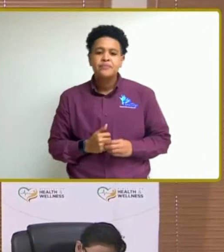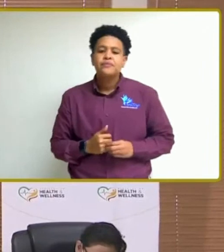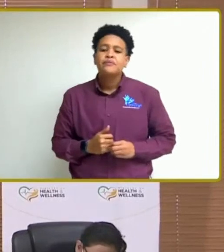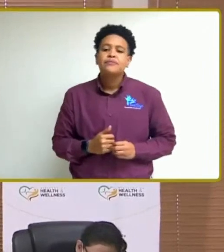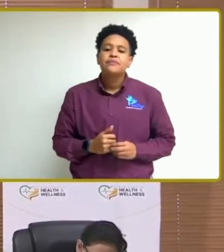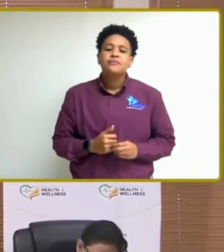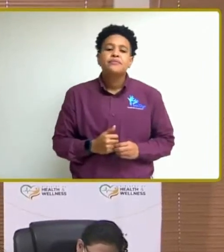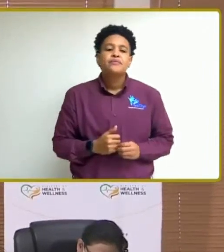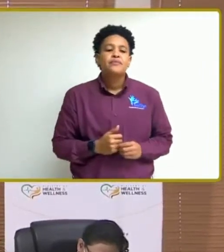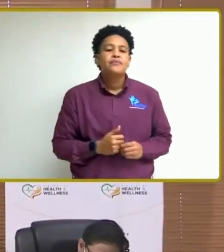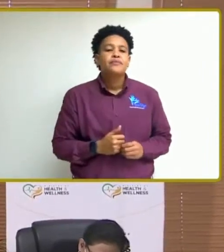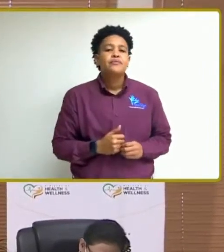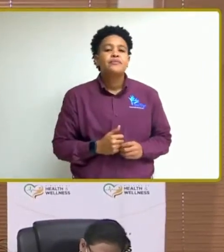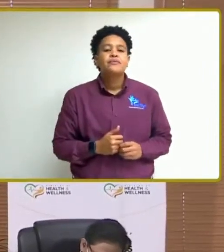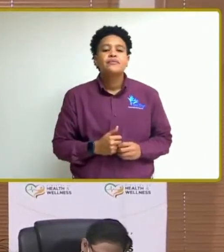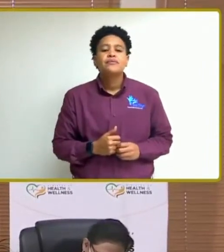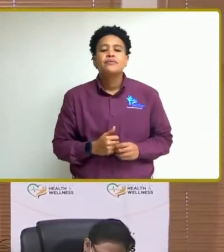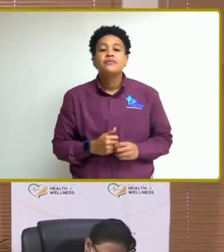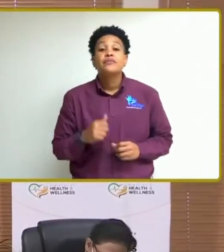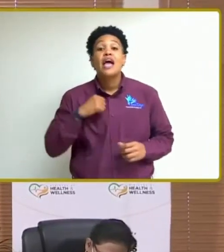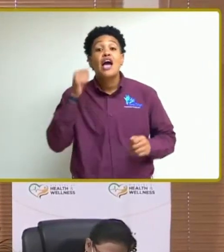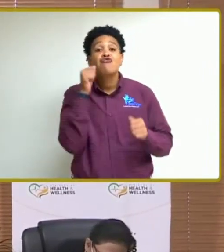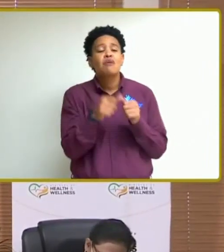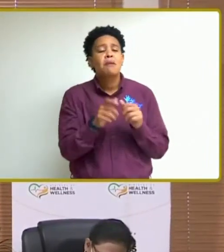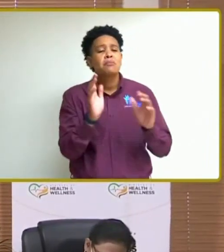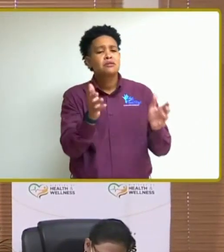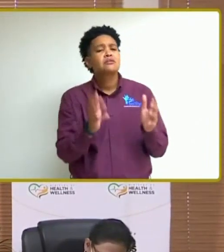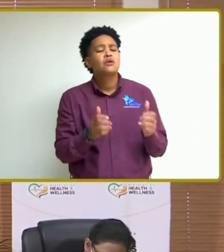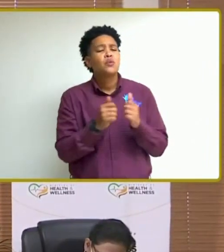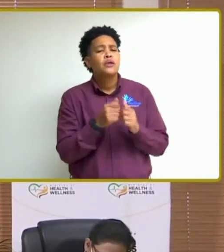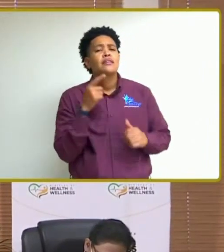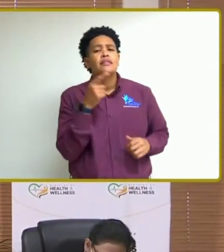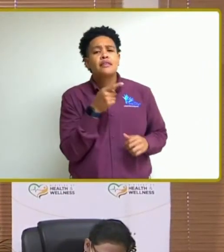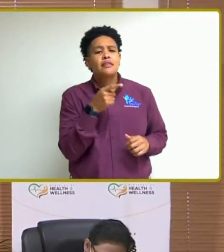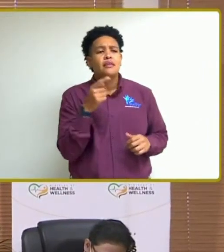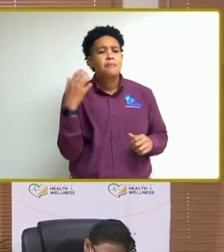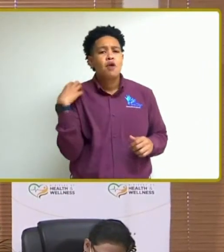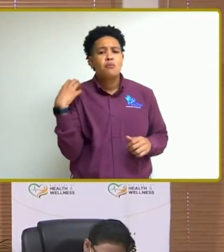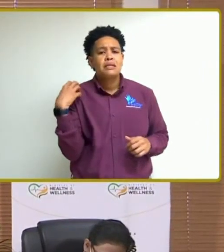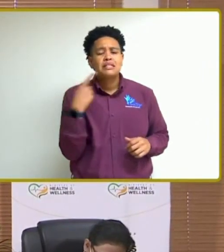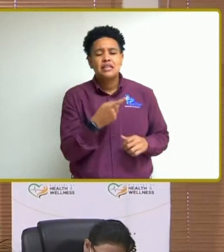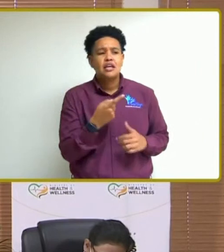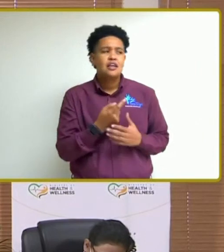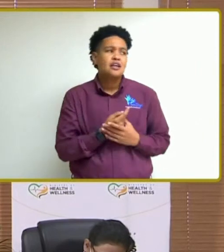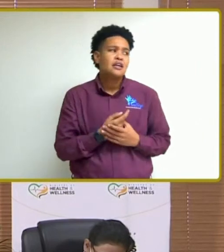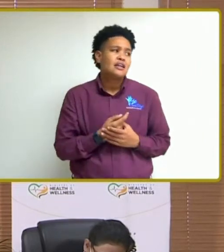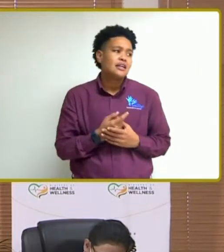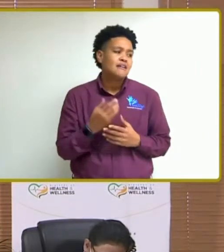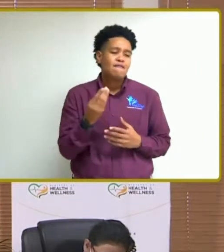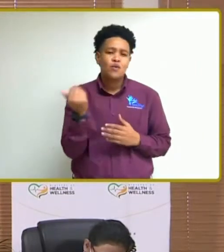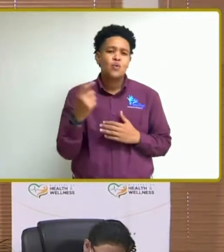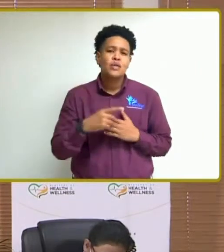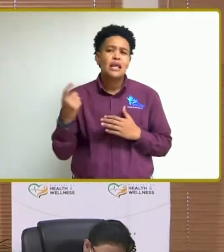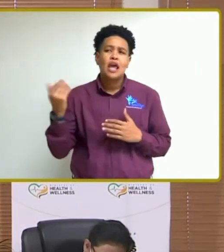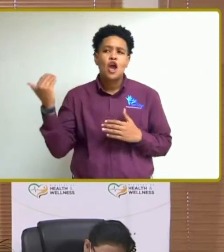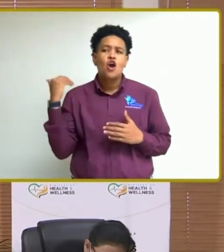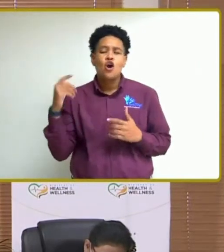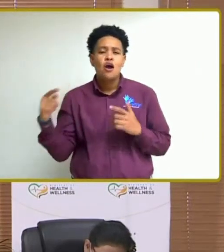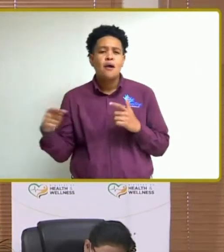Good. All right. So I remember speaking with the permanent secretary days ago about